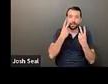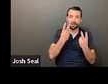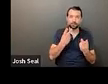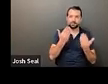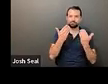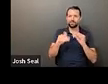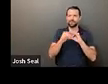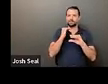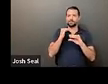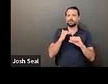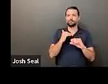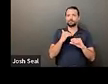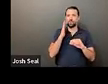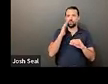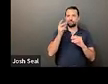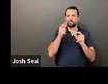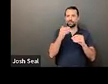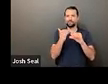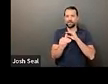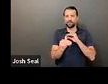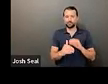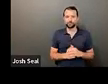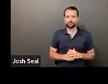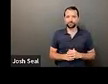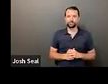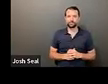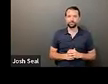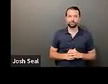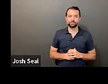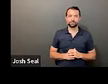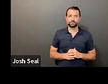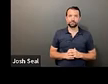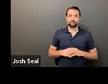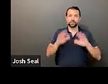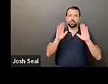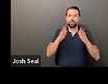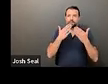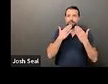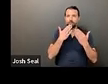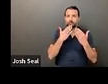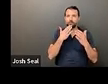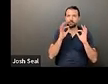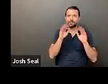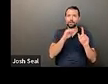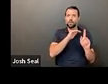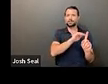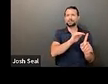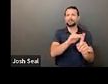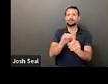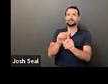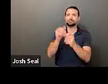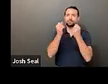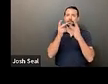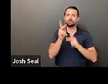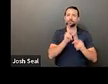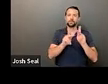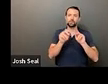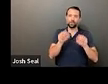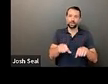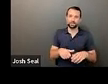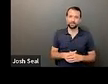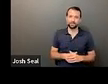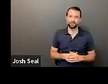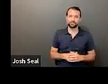can quickly email it out to them. Amazing. Thank you. Yeah, we want to get this out to as many people as we can. So, you know, the more the